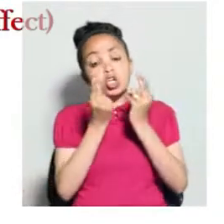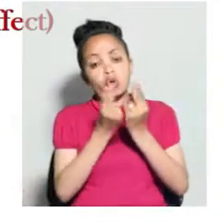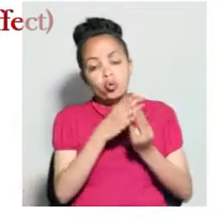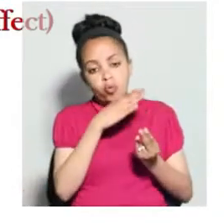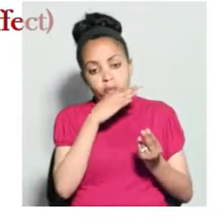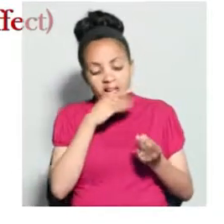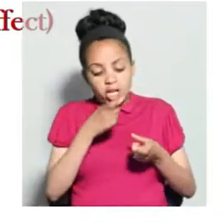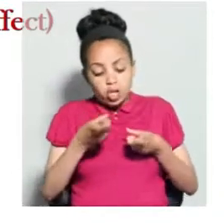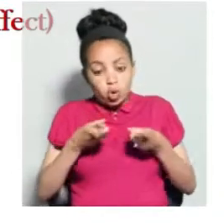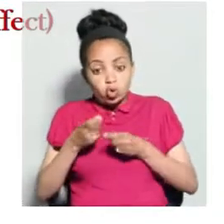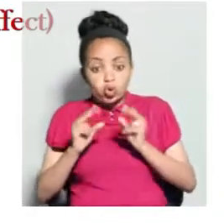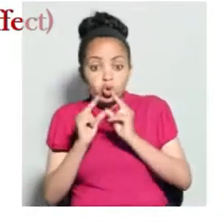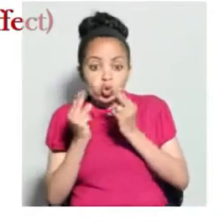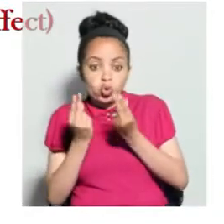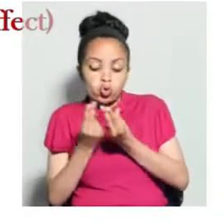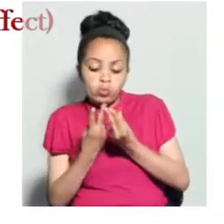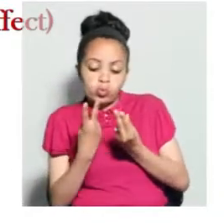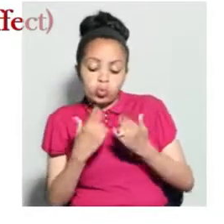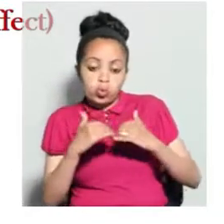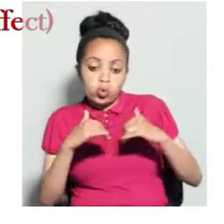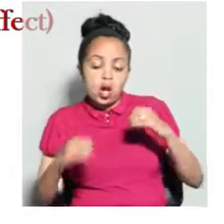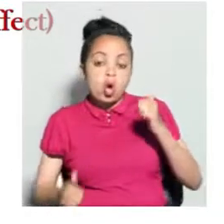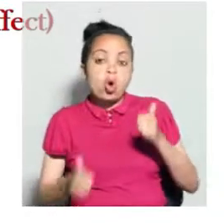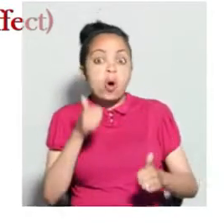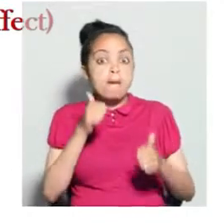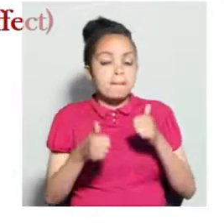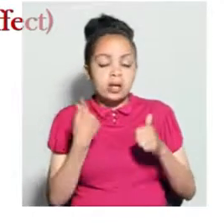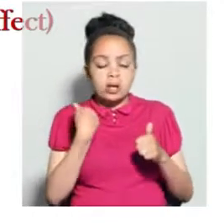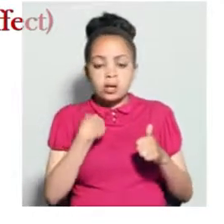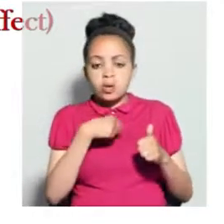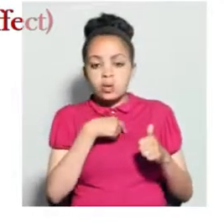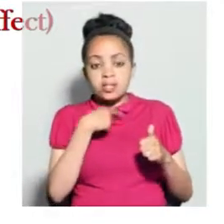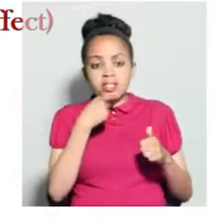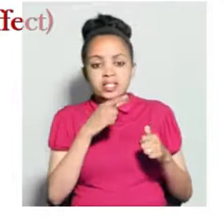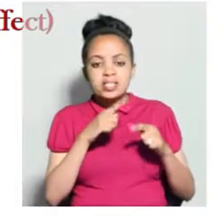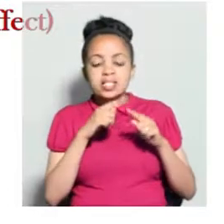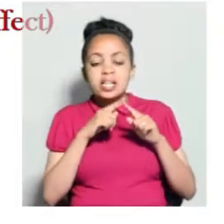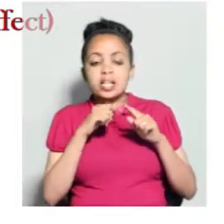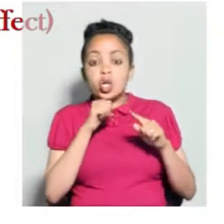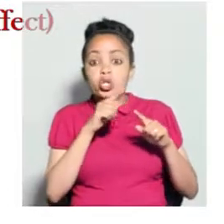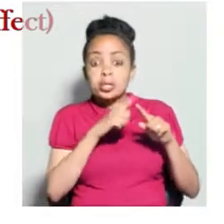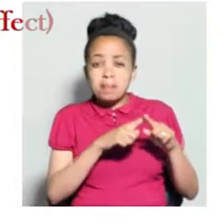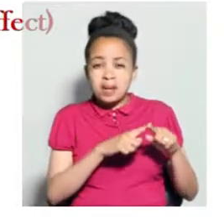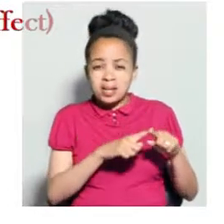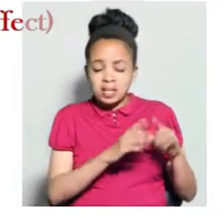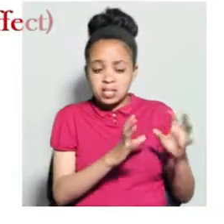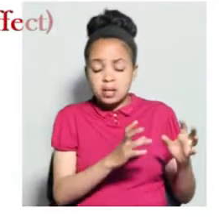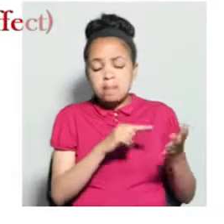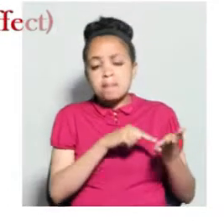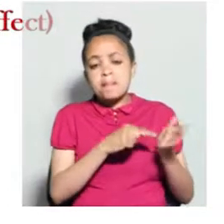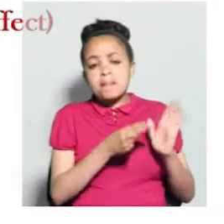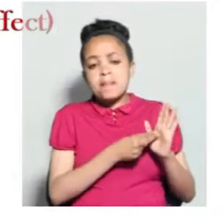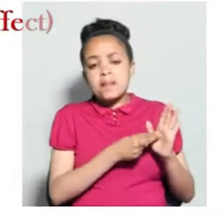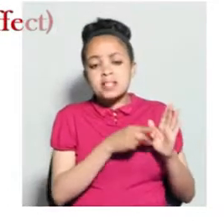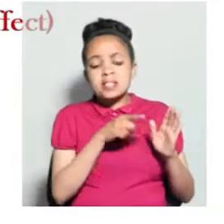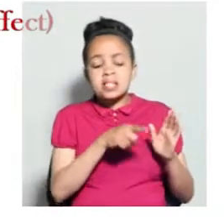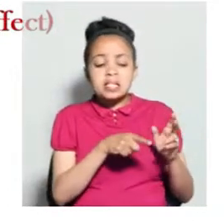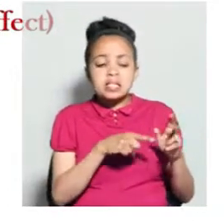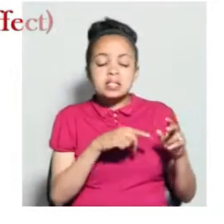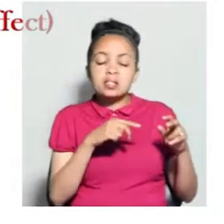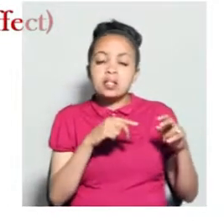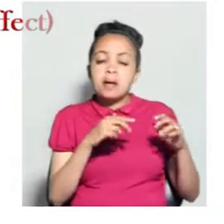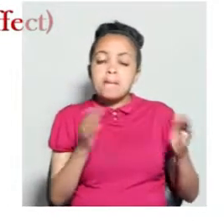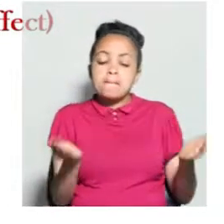again, controlled group that we can group compare with. When we say independent variable, a variable that an experimenter can